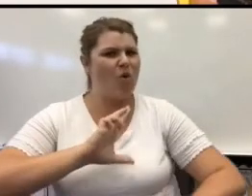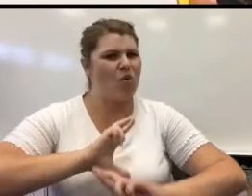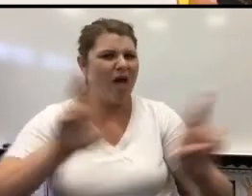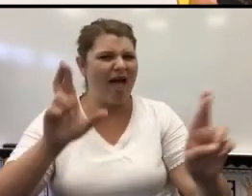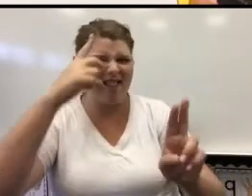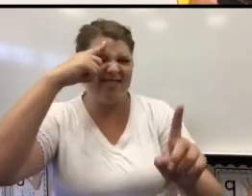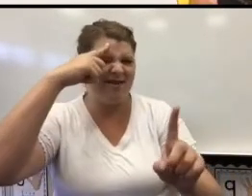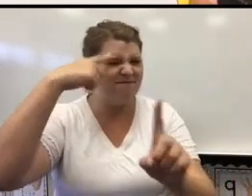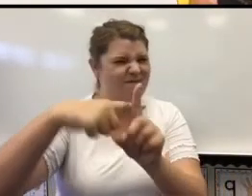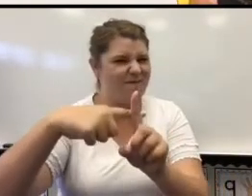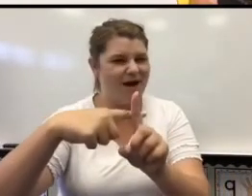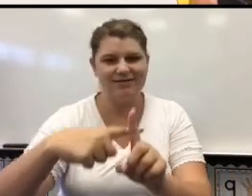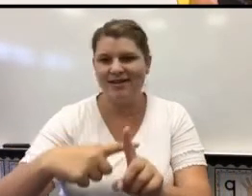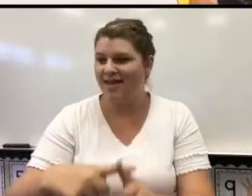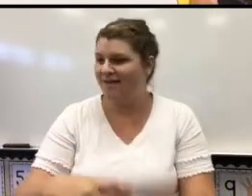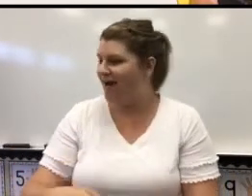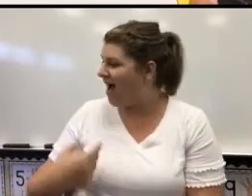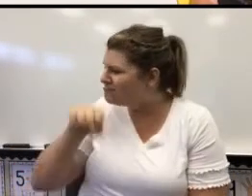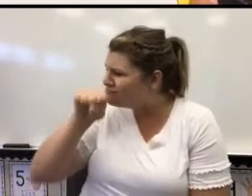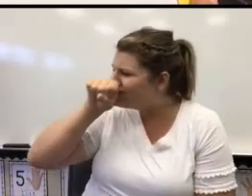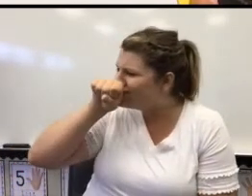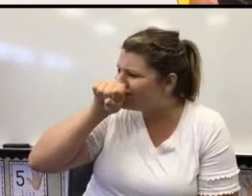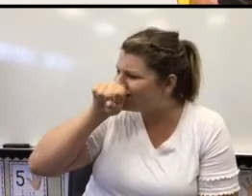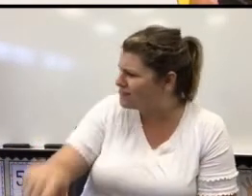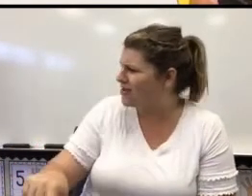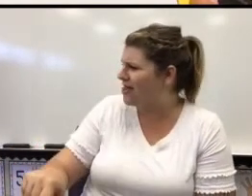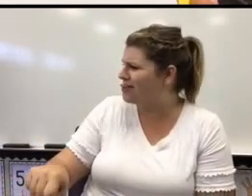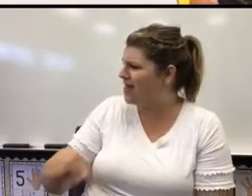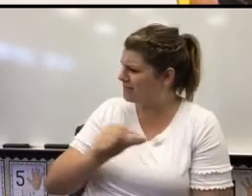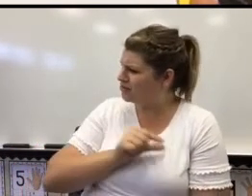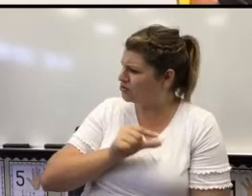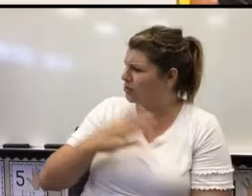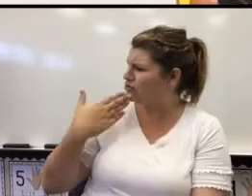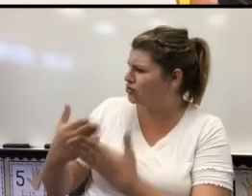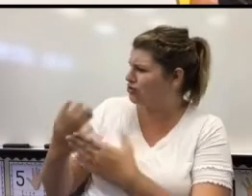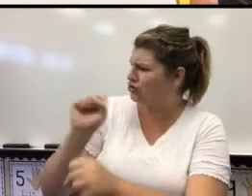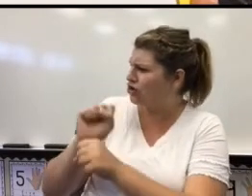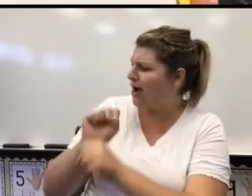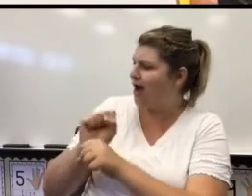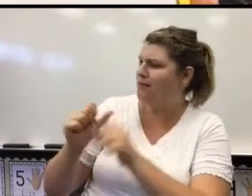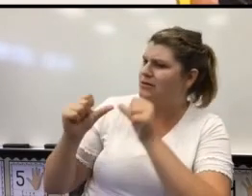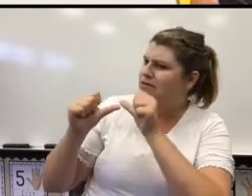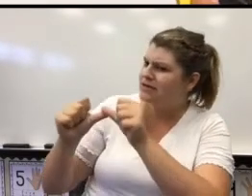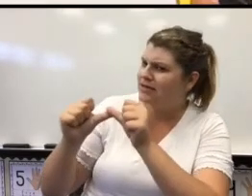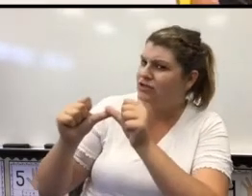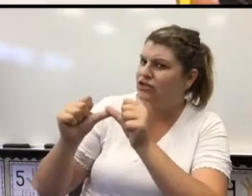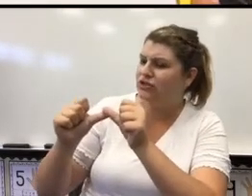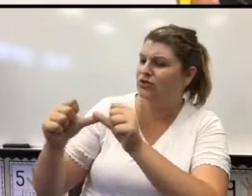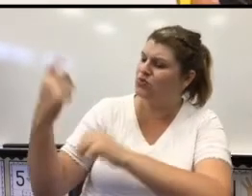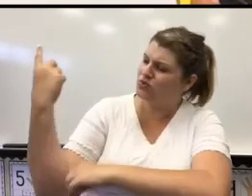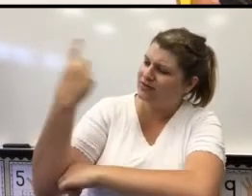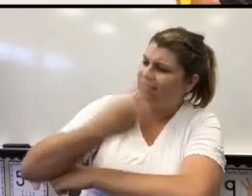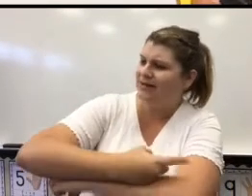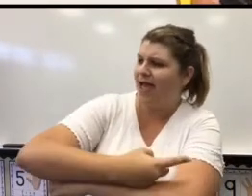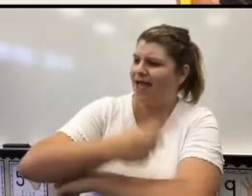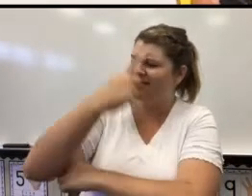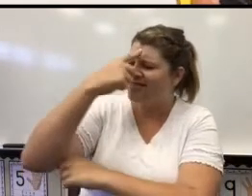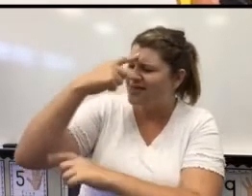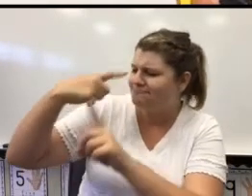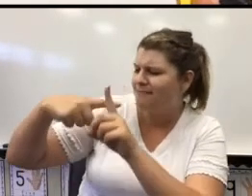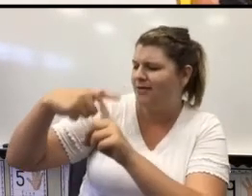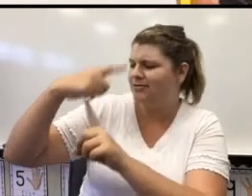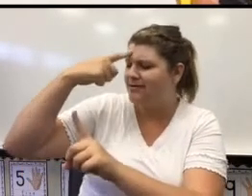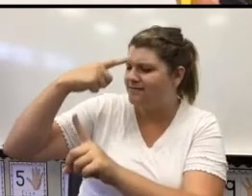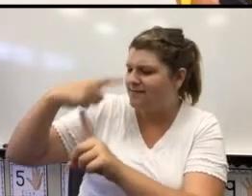energy, George said with a big smile on his face. I love it, George. Make sure you keep filling your tank with